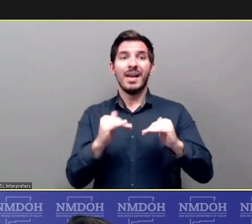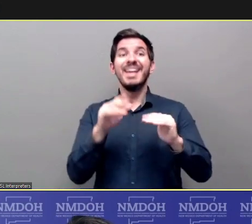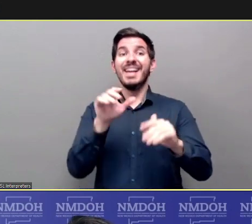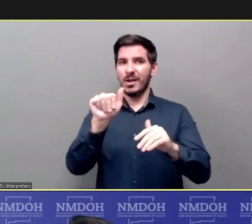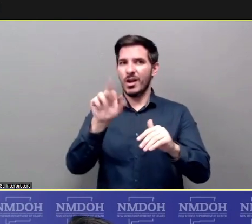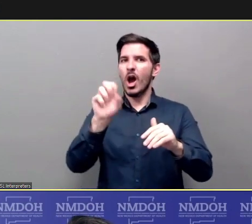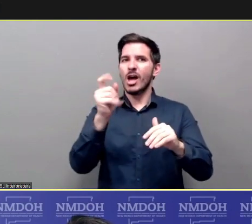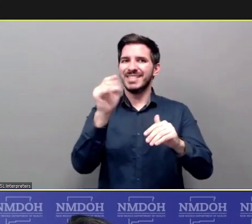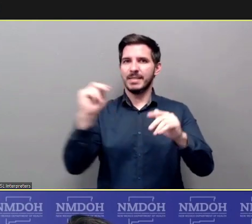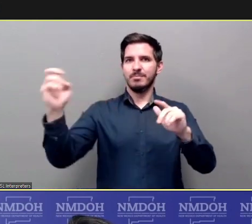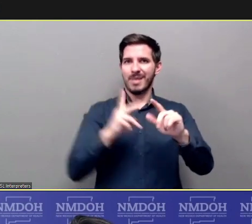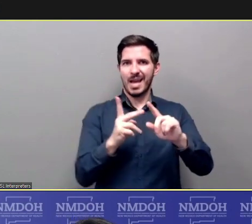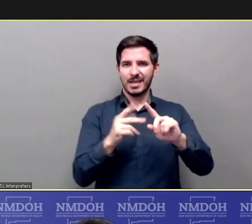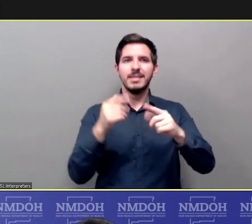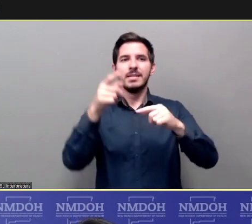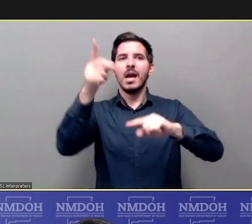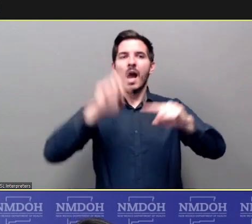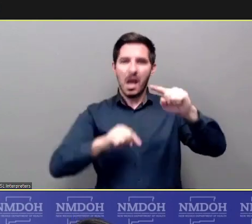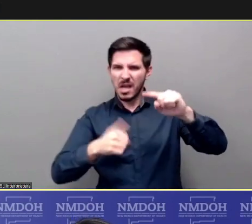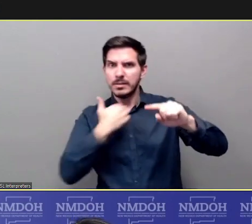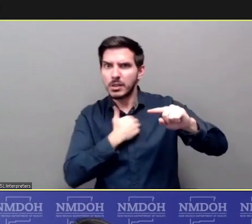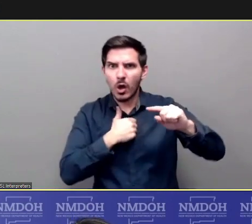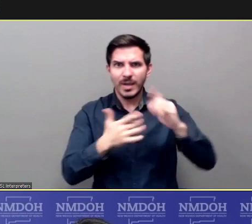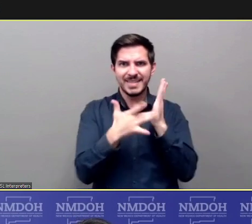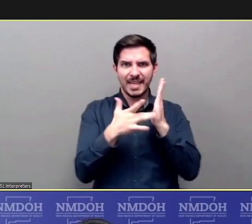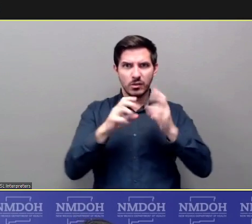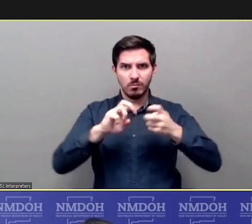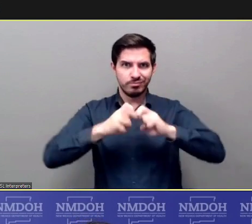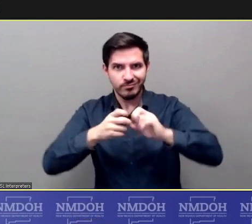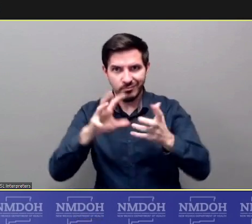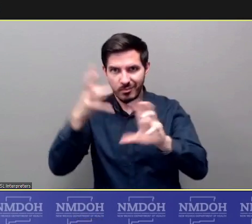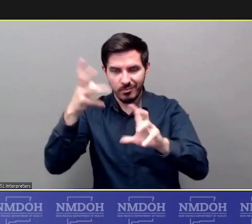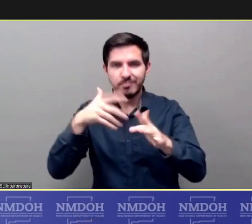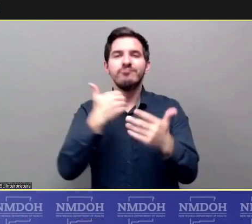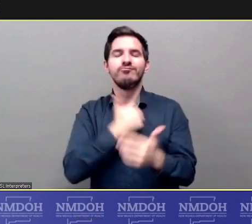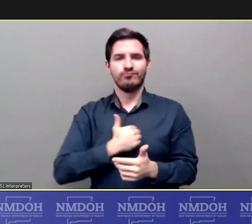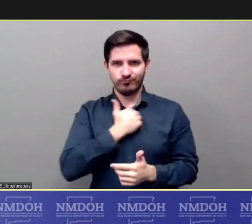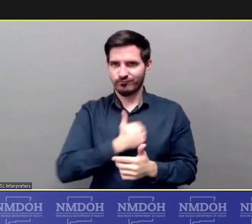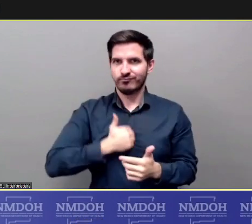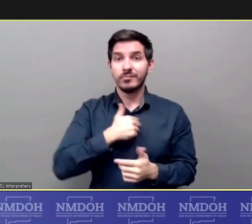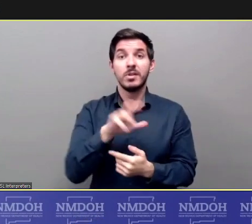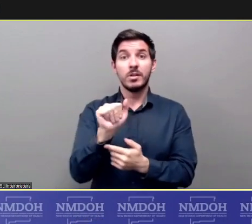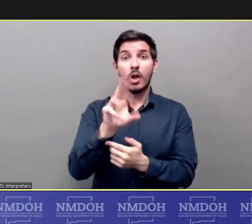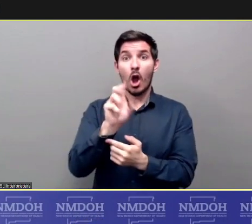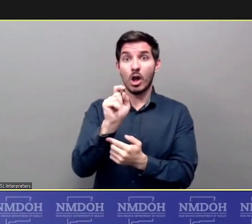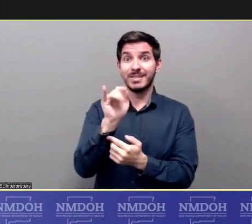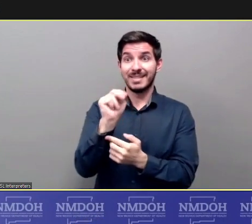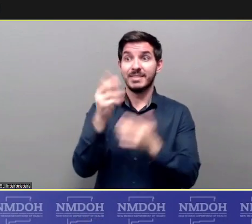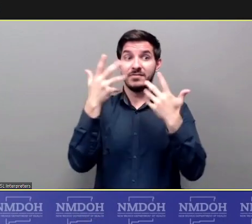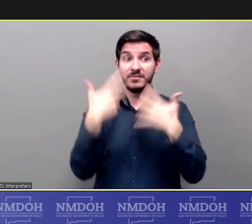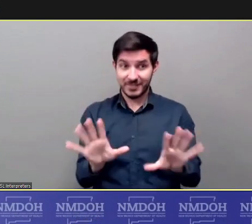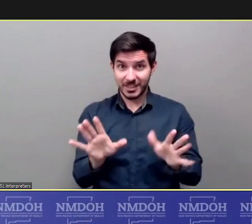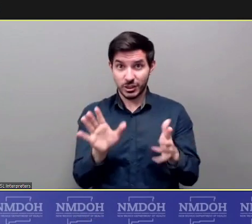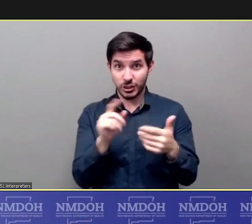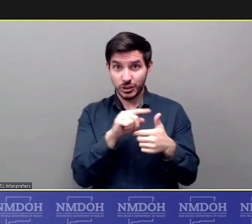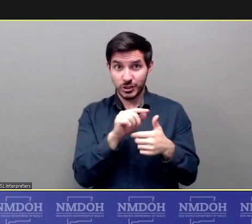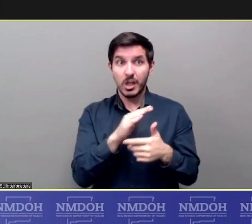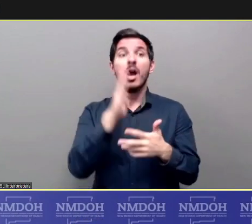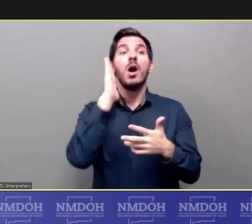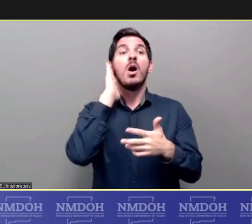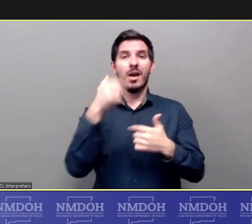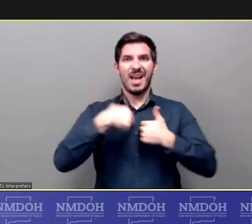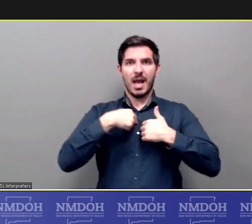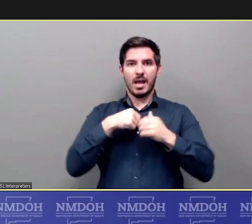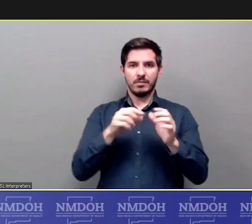now. Austin, I'm sorry, we had a little technical glitch there. After Austin, I'm going to read a question from